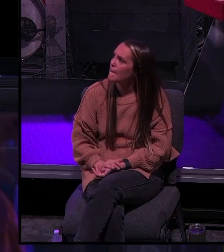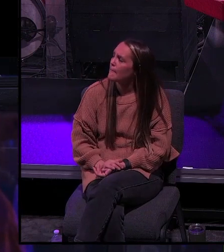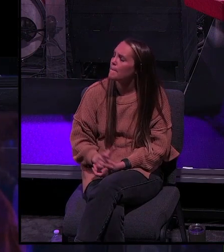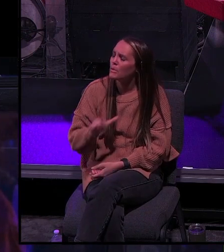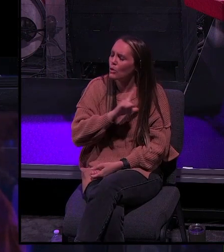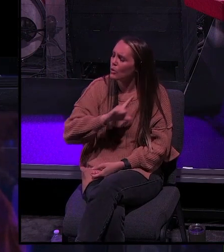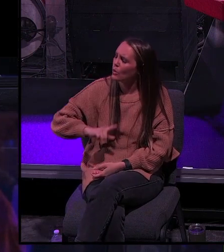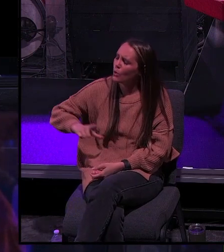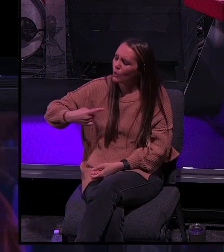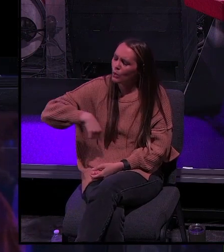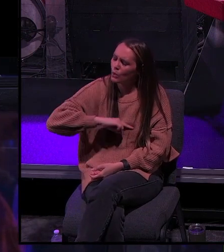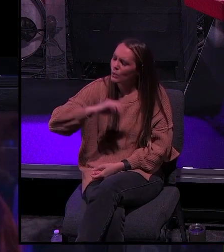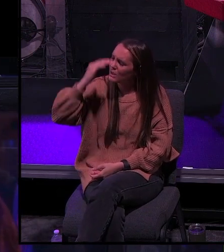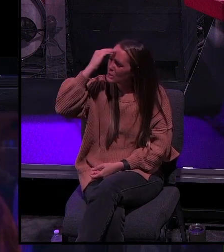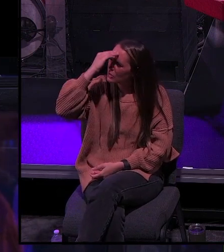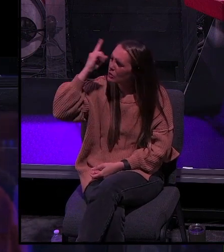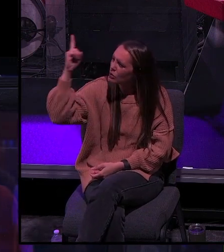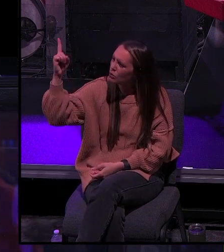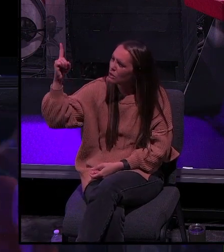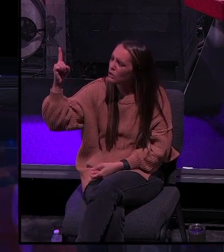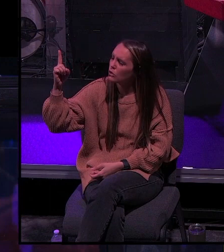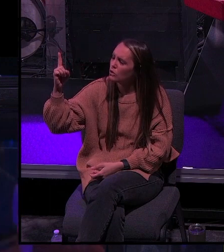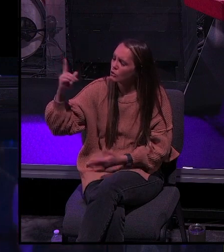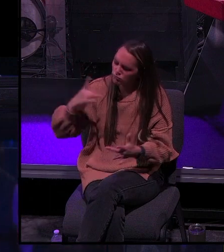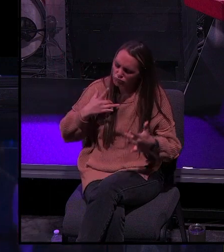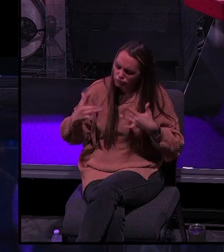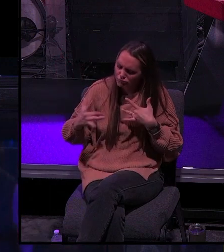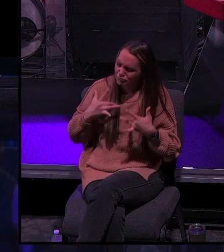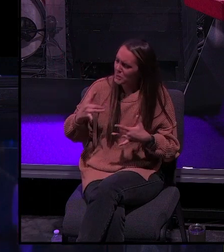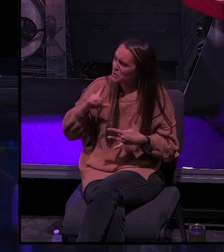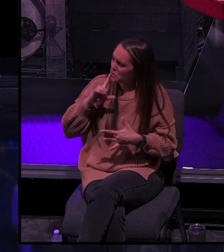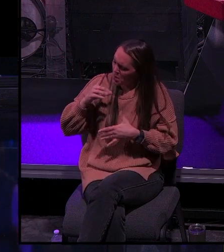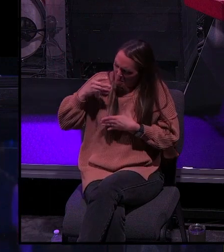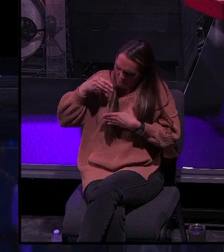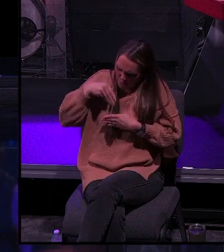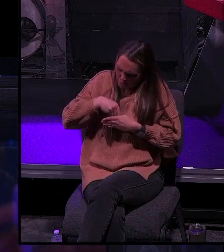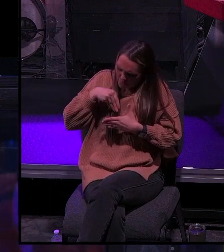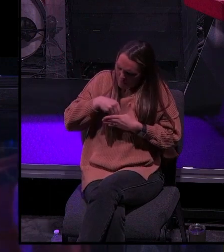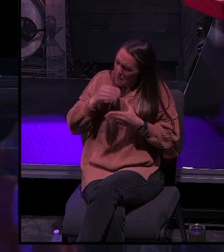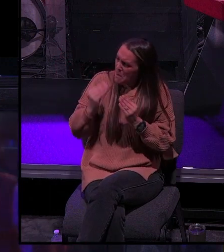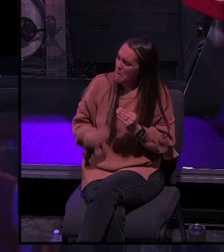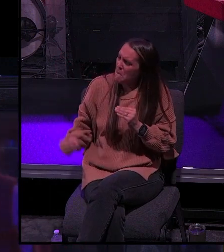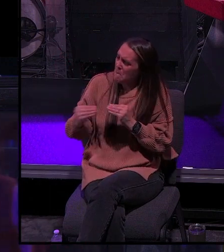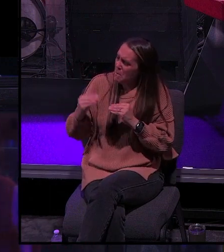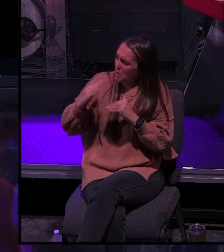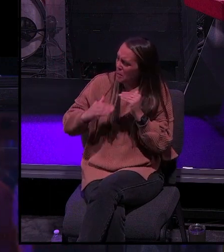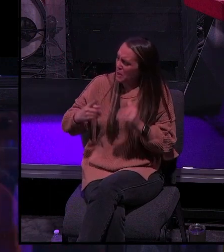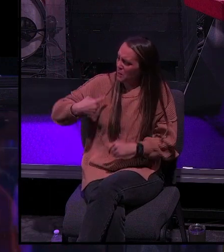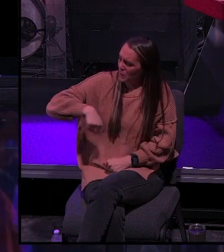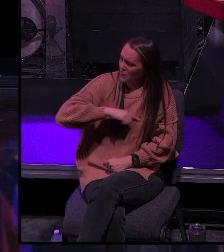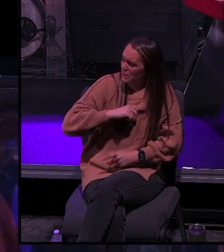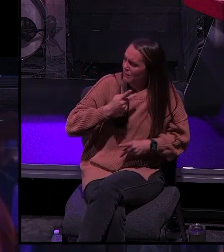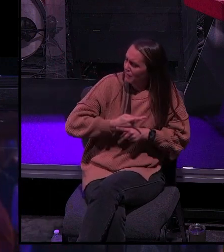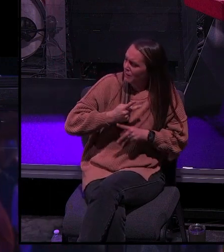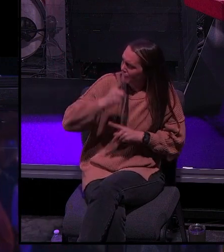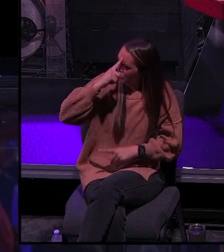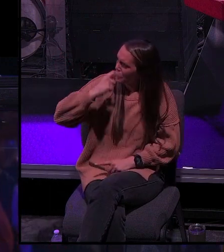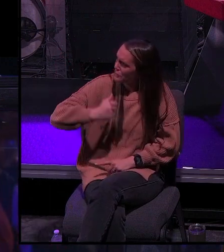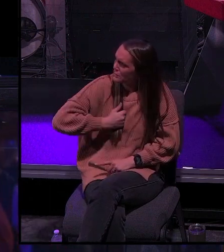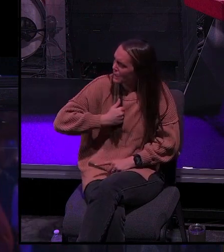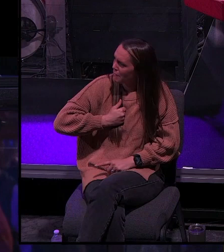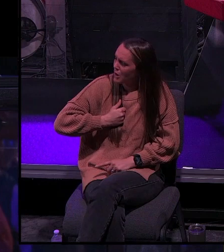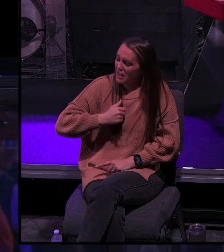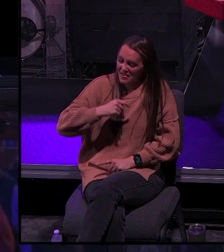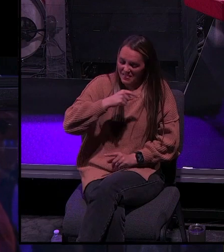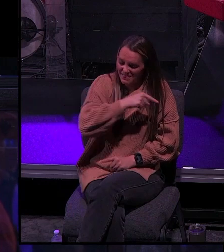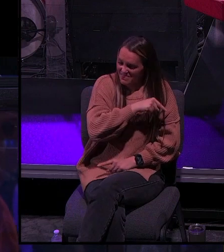Lord, we know you care more intimately and deeply for us than we ever care for ourselves. And these situations have to go through your hands first